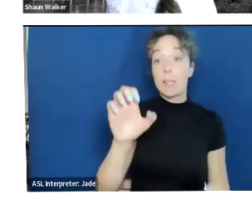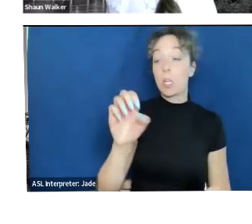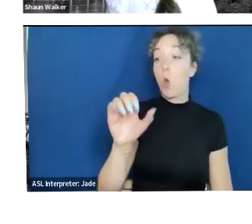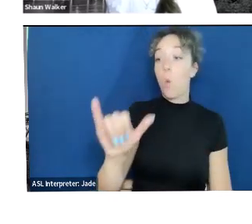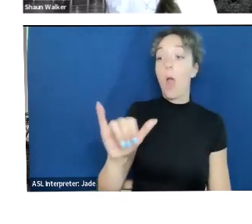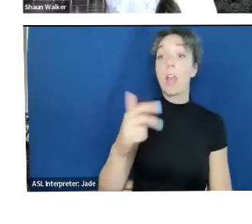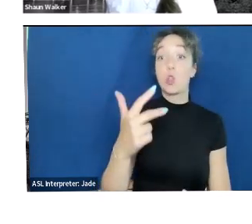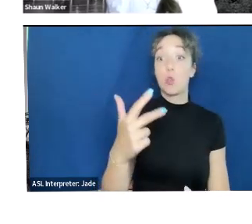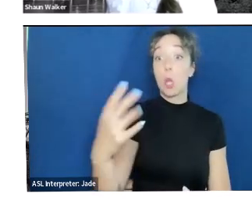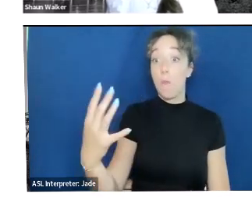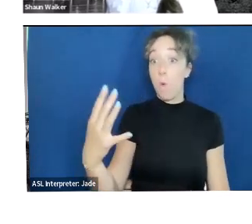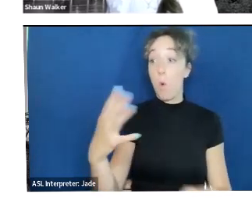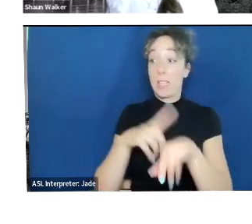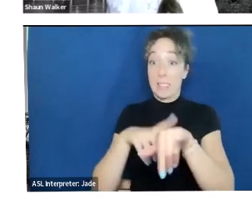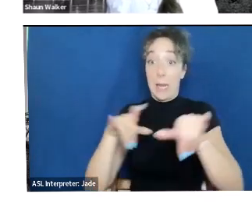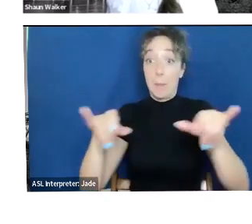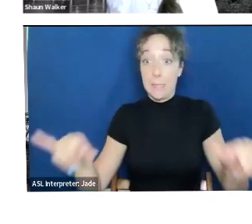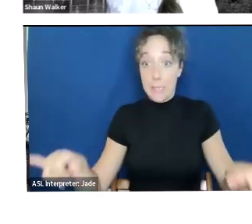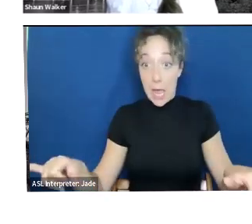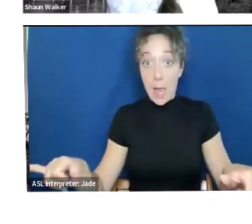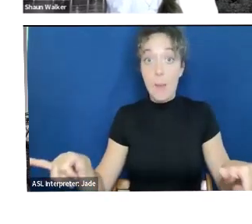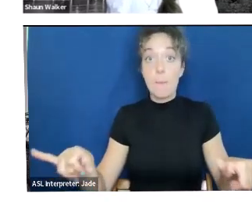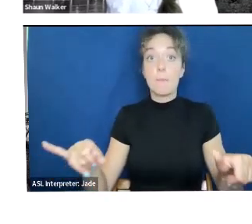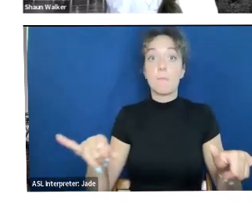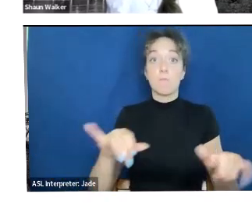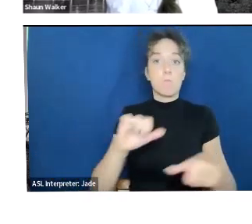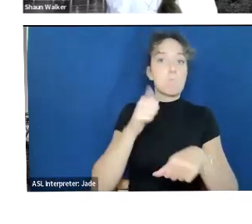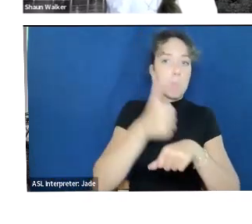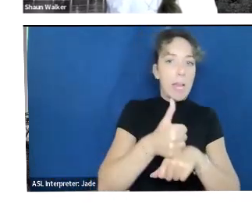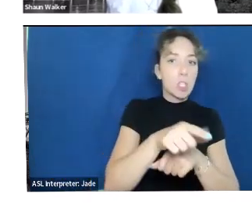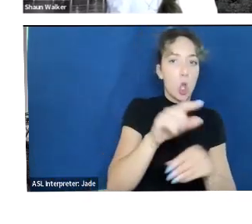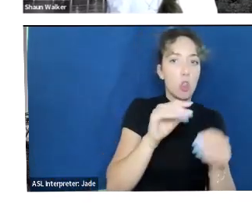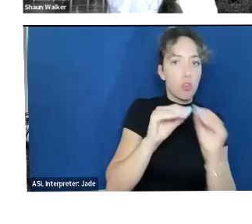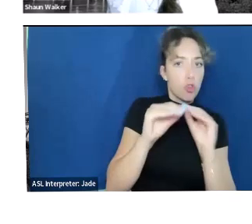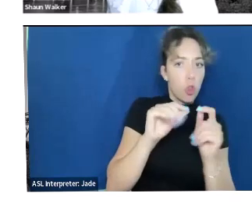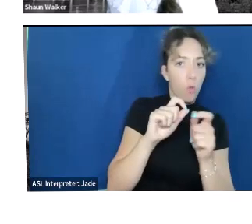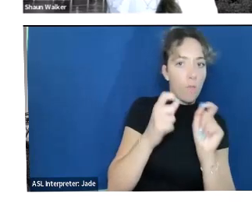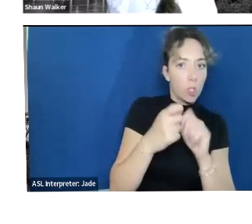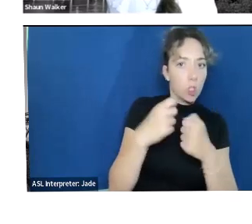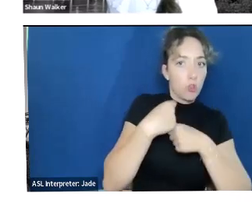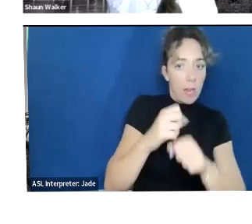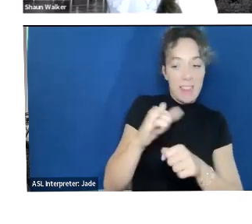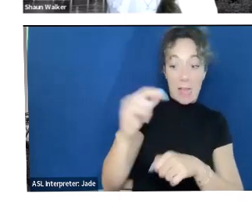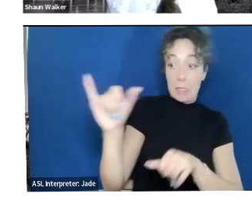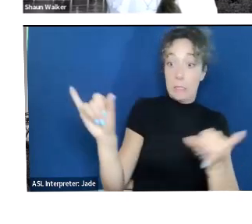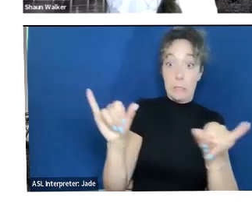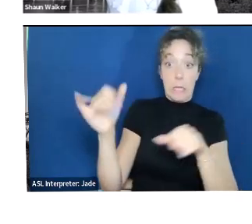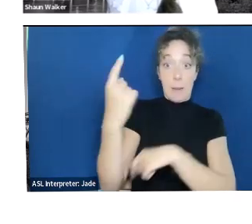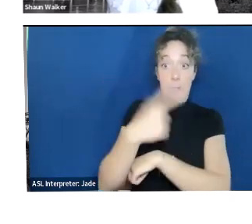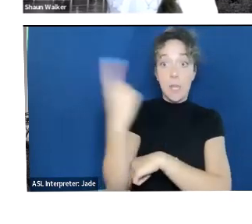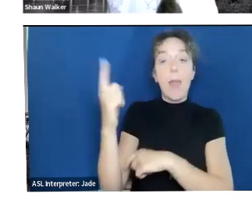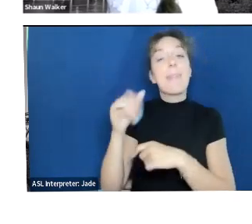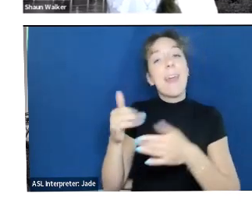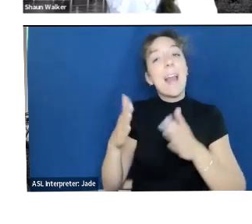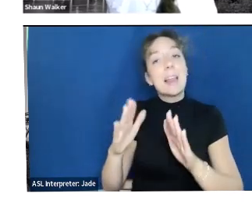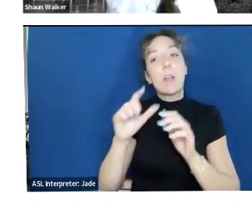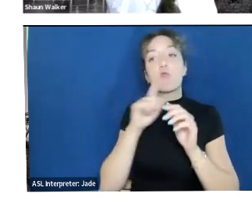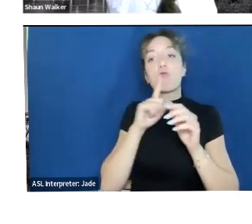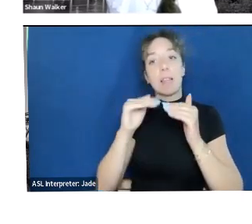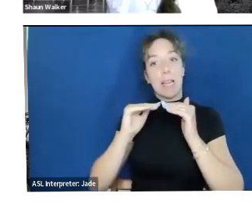4 at the same time based on the revision created on the same day allots for